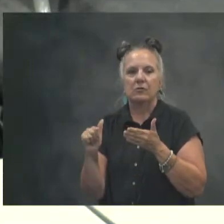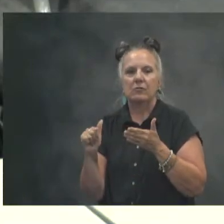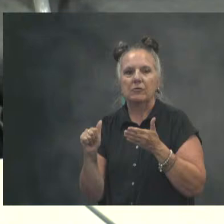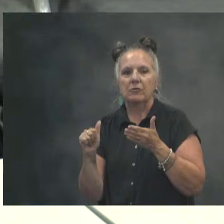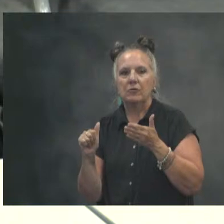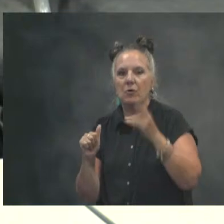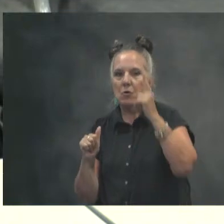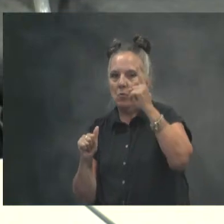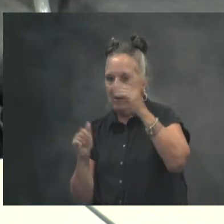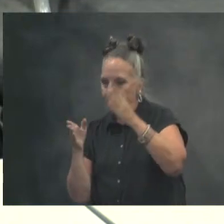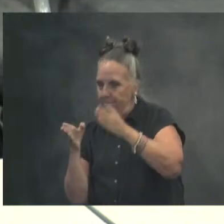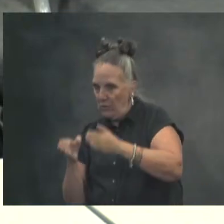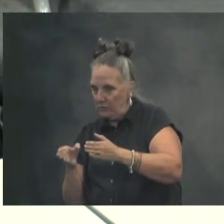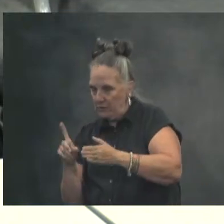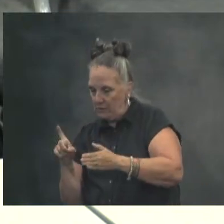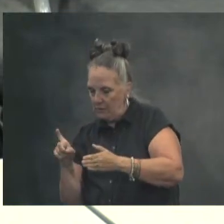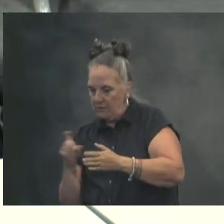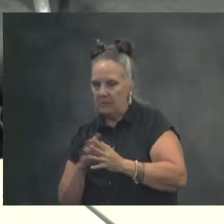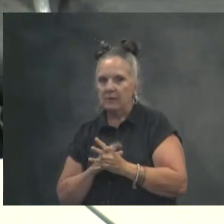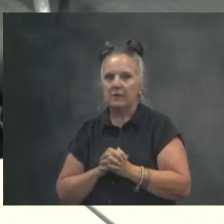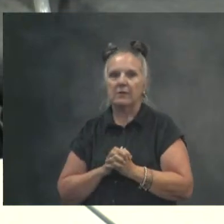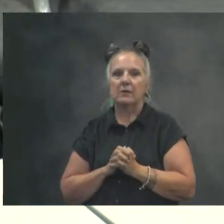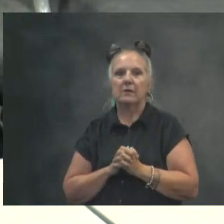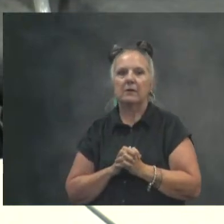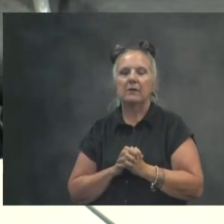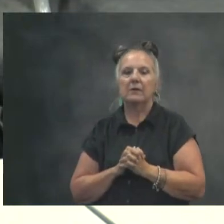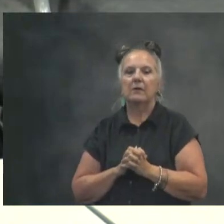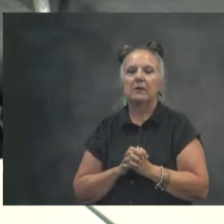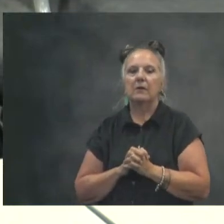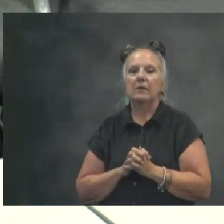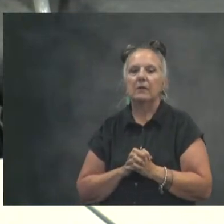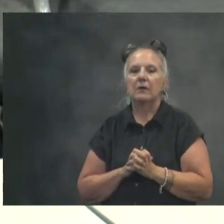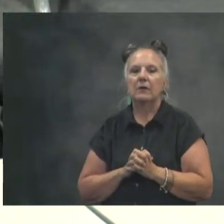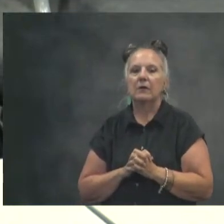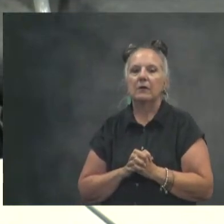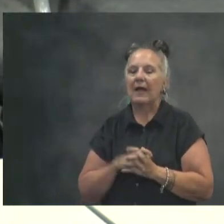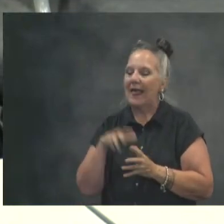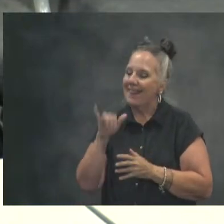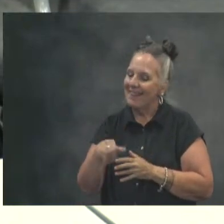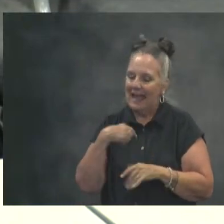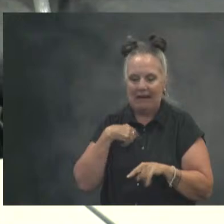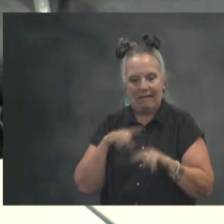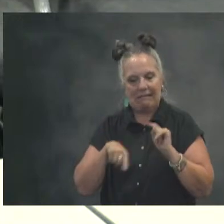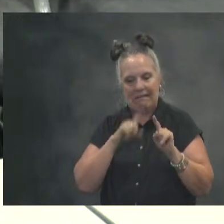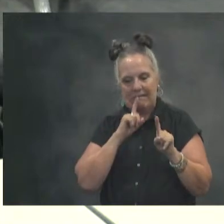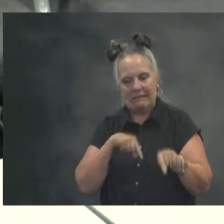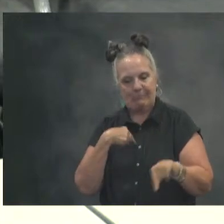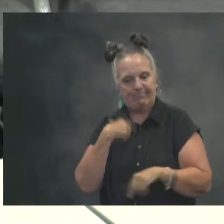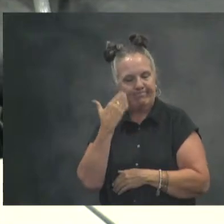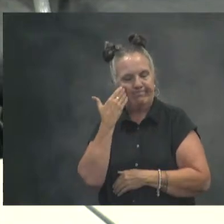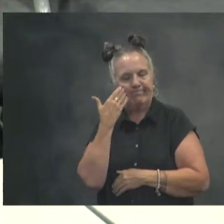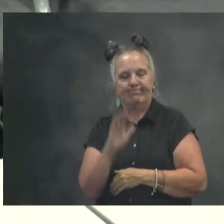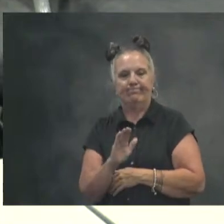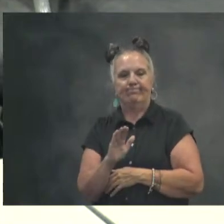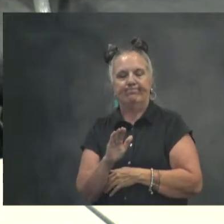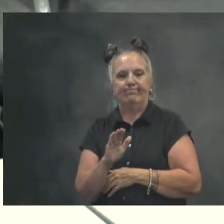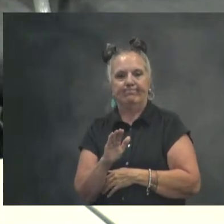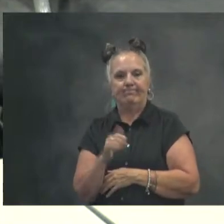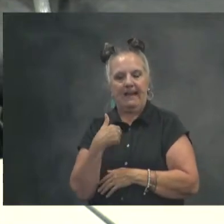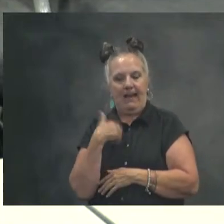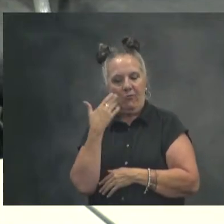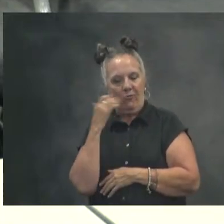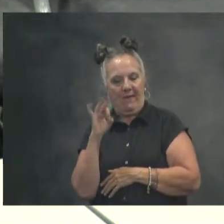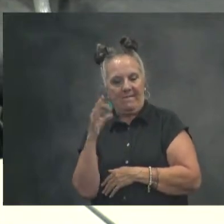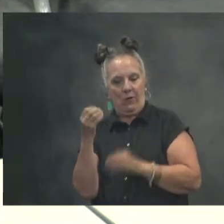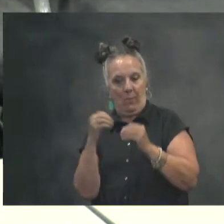that's for one person? That I don't know. I don't know if there was